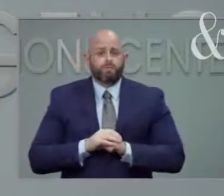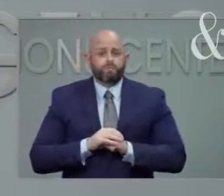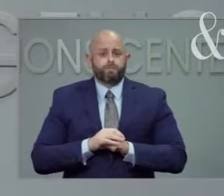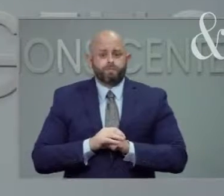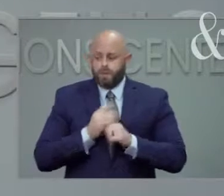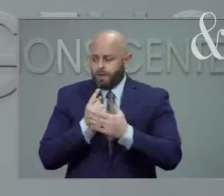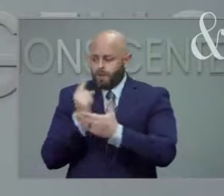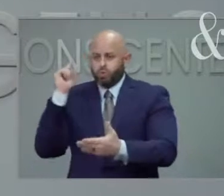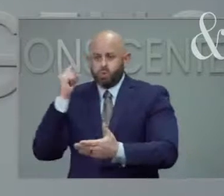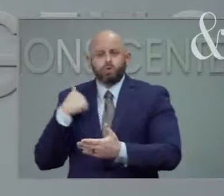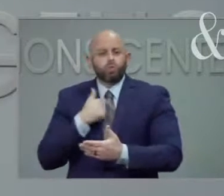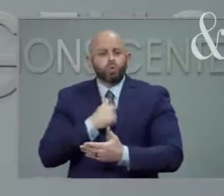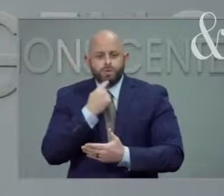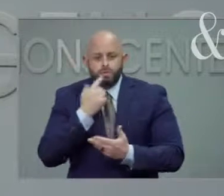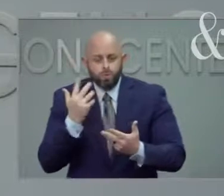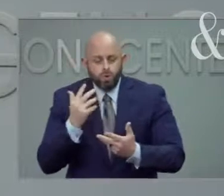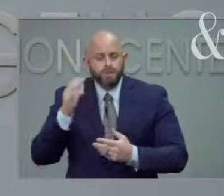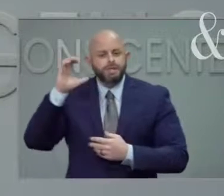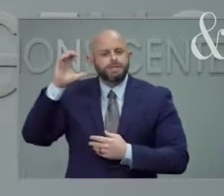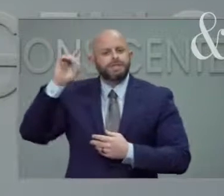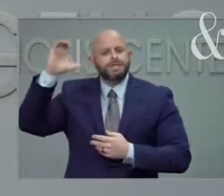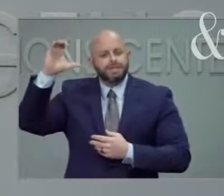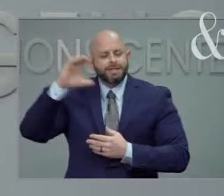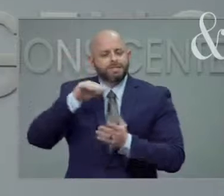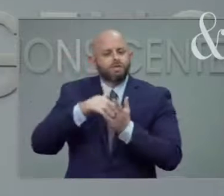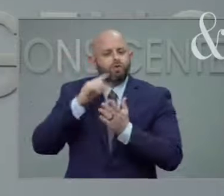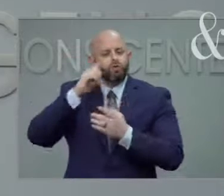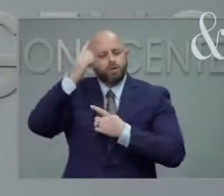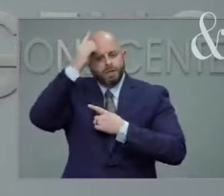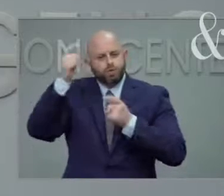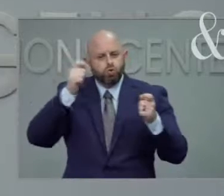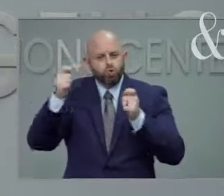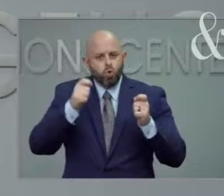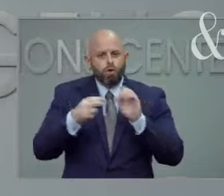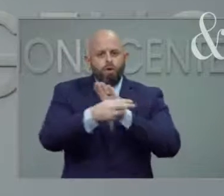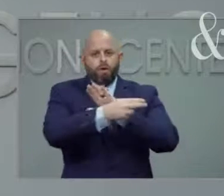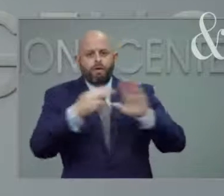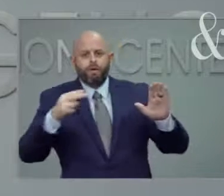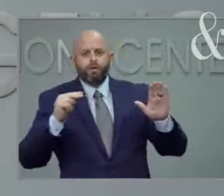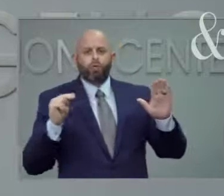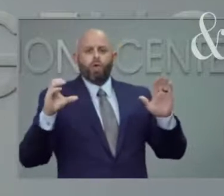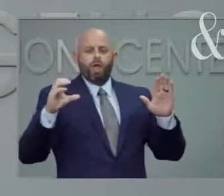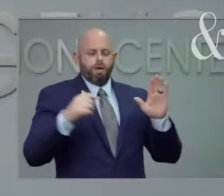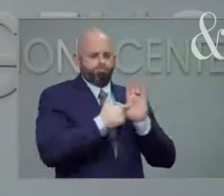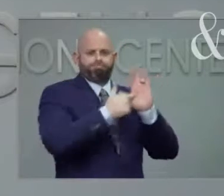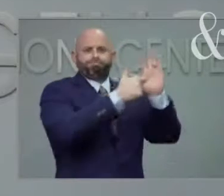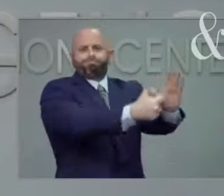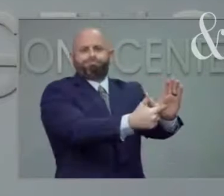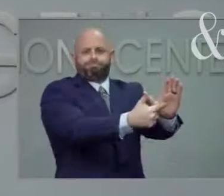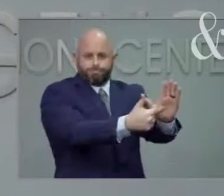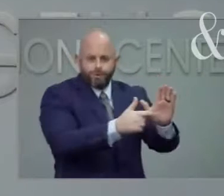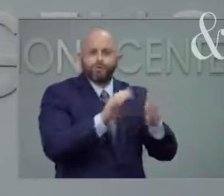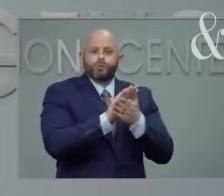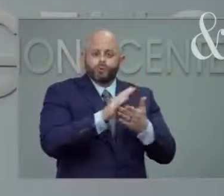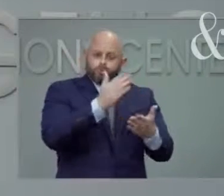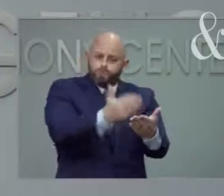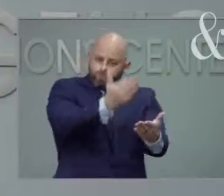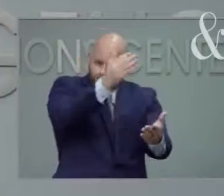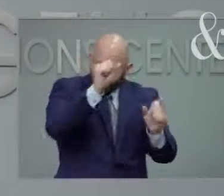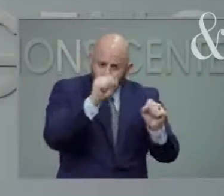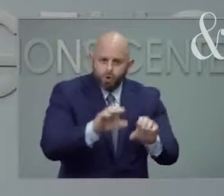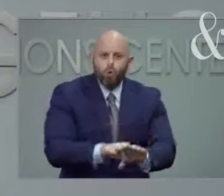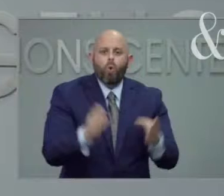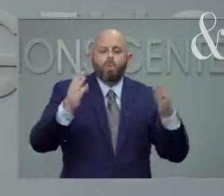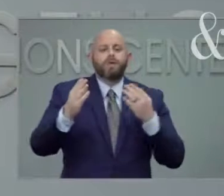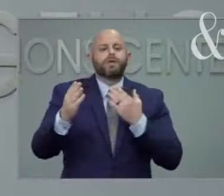the Centers for Disease Control and Prevention cited North Carolina as an example that schools can reopen safely even during periods of